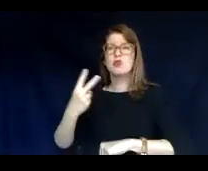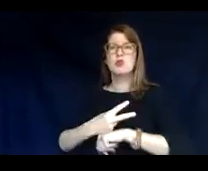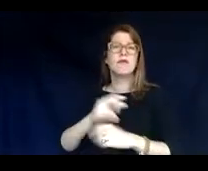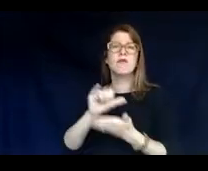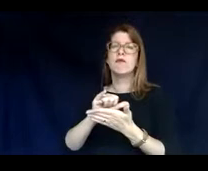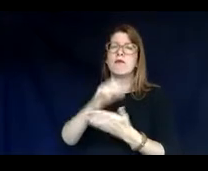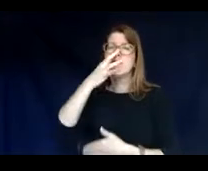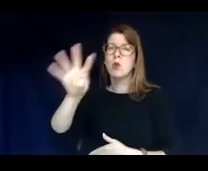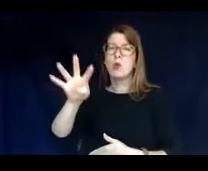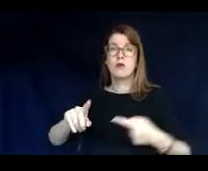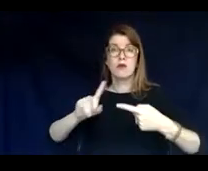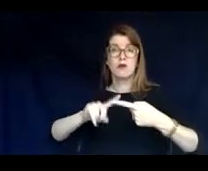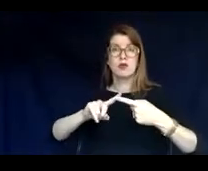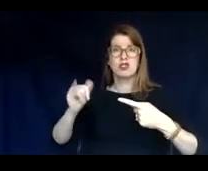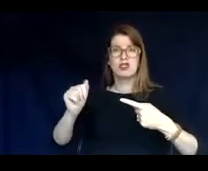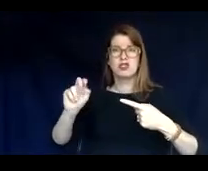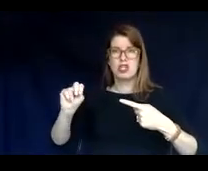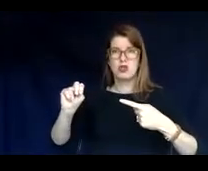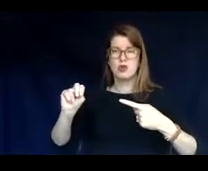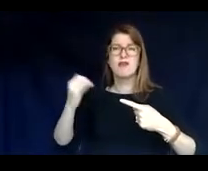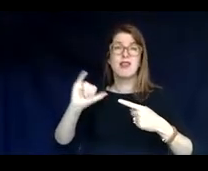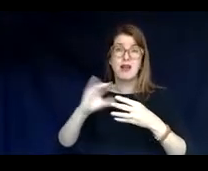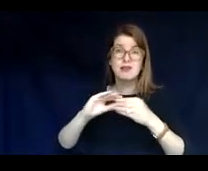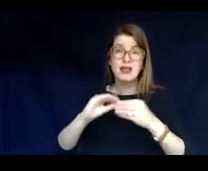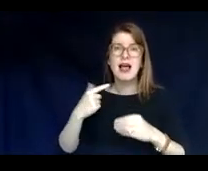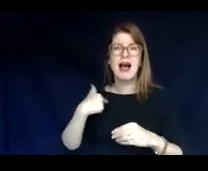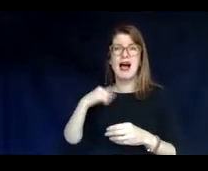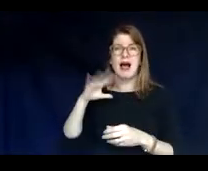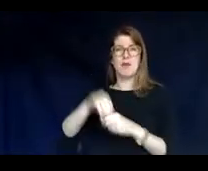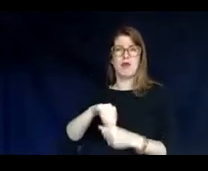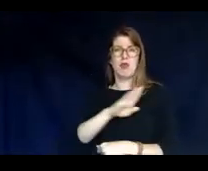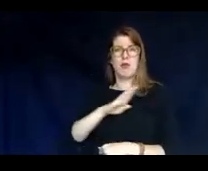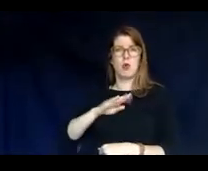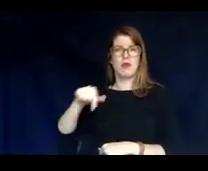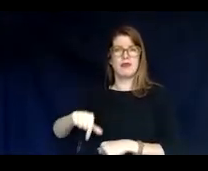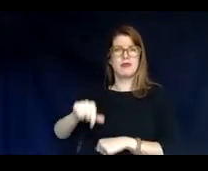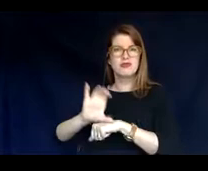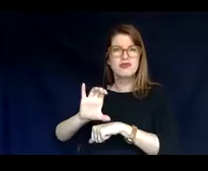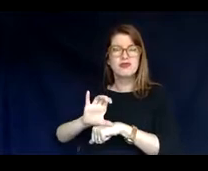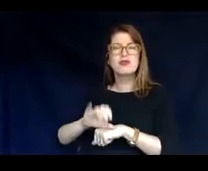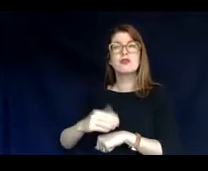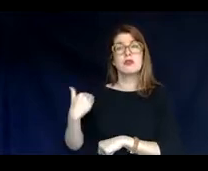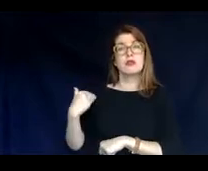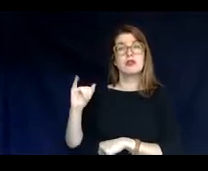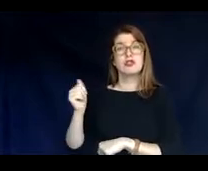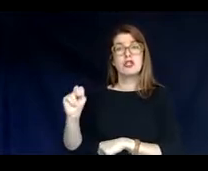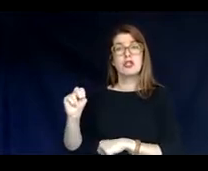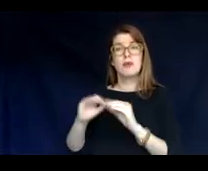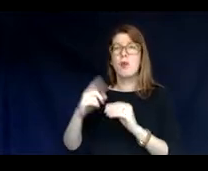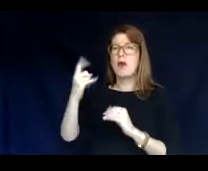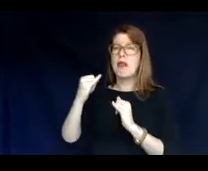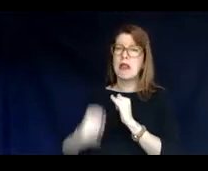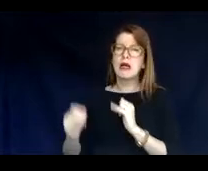see, the first one came in January. As it's probably been stated, I sit on the board of this church. And in this January meeting, I was one of the last people to